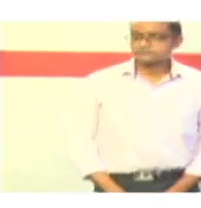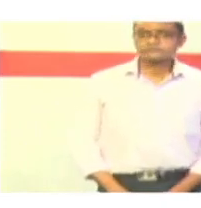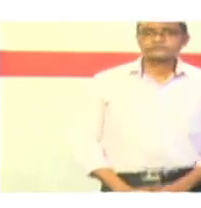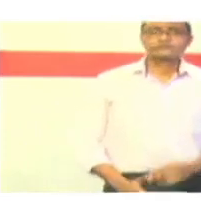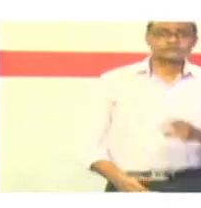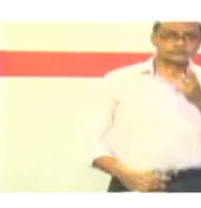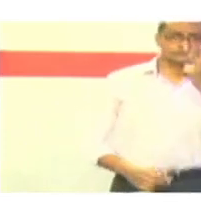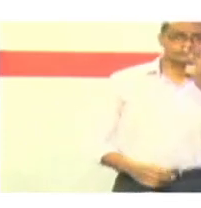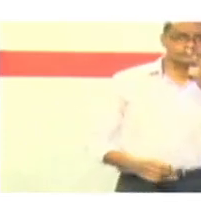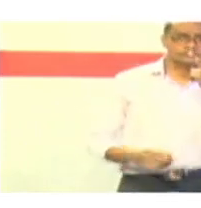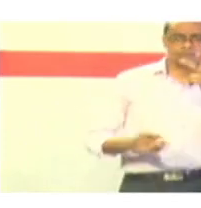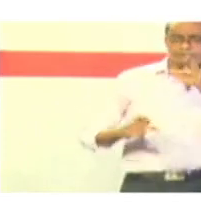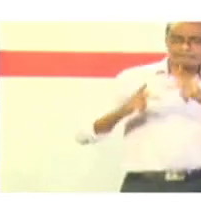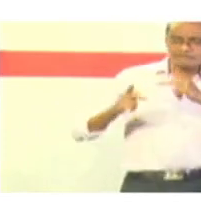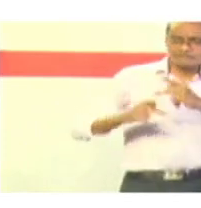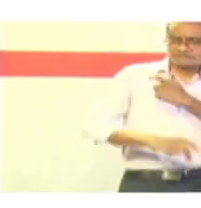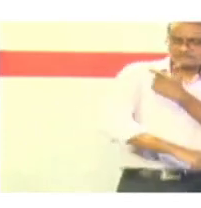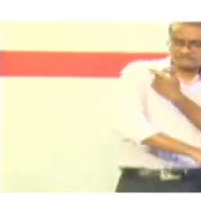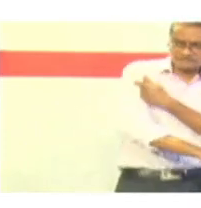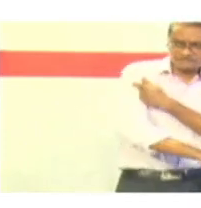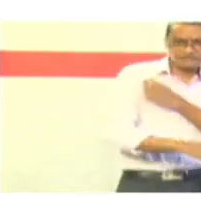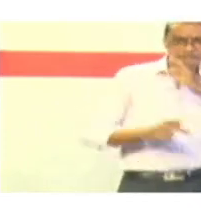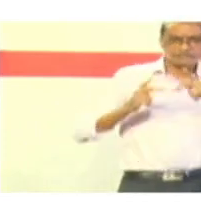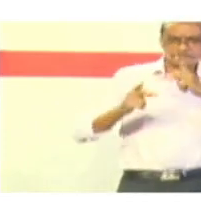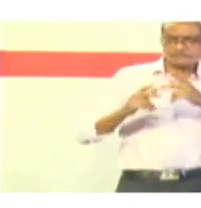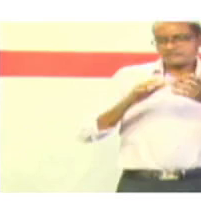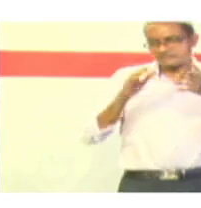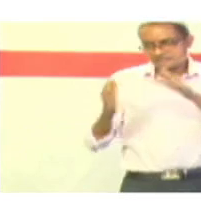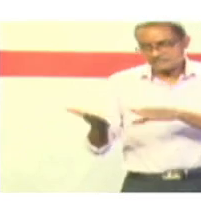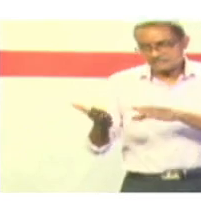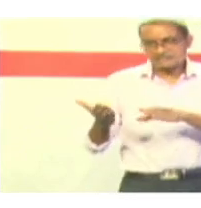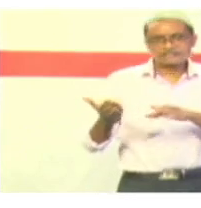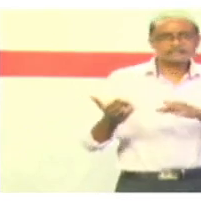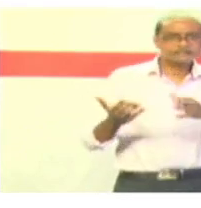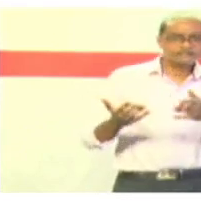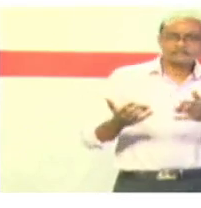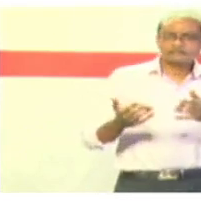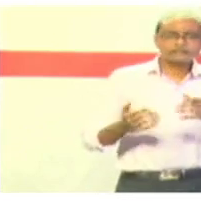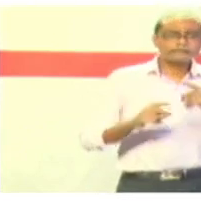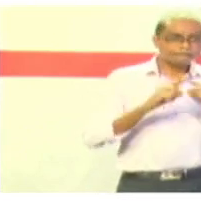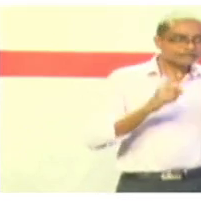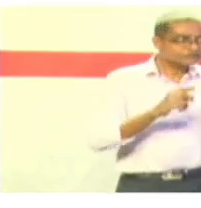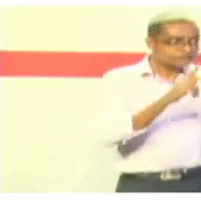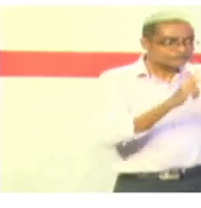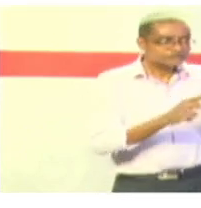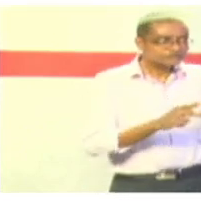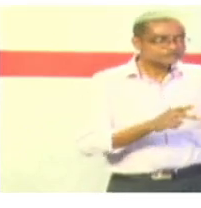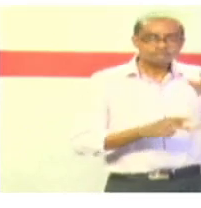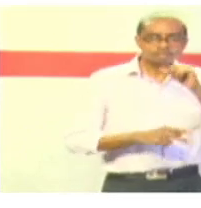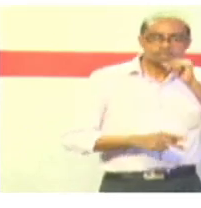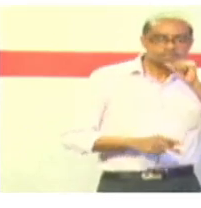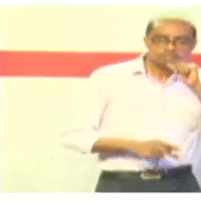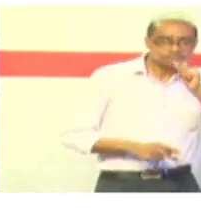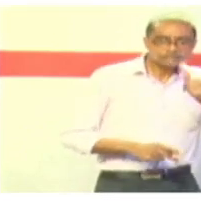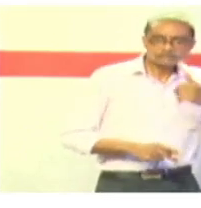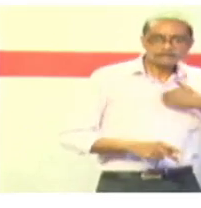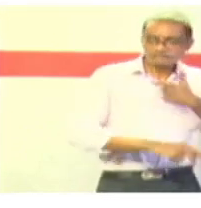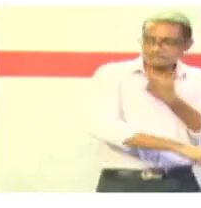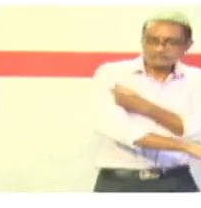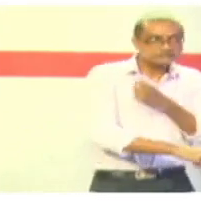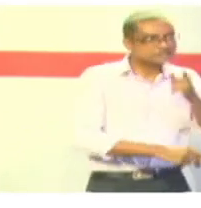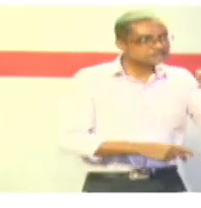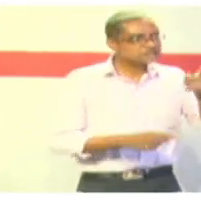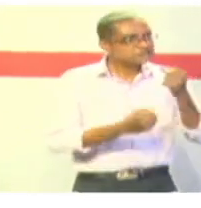died due to COVID while the unvaccinated person survived. Now, both persons were said to not have